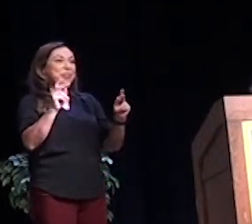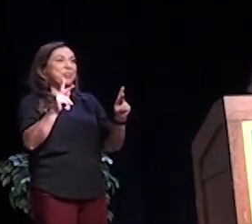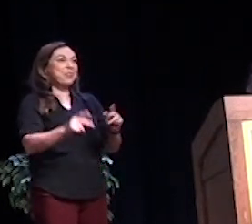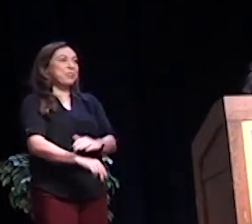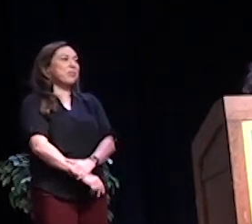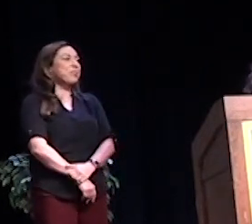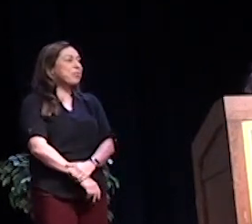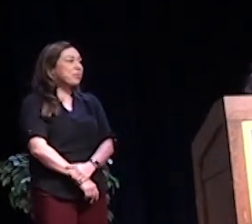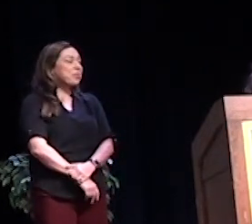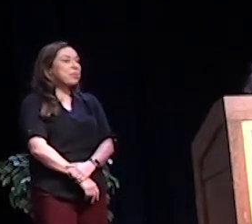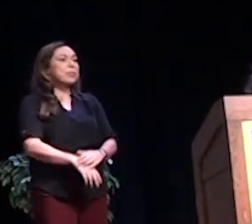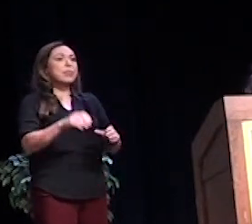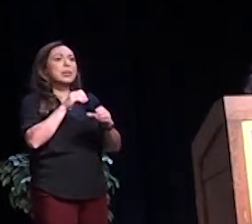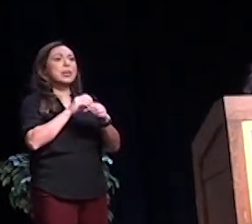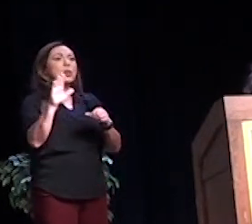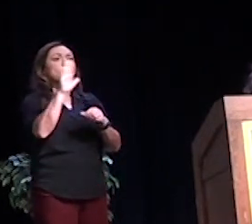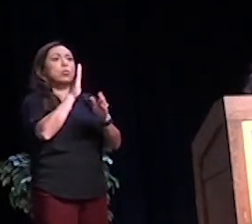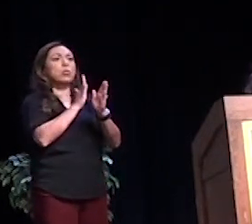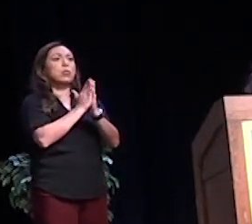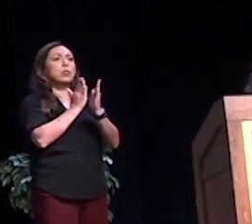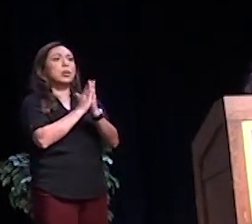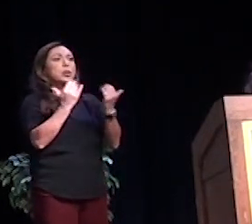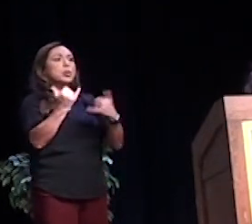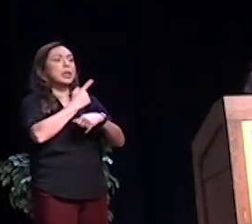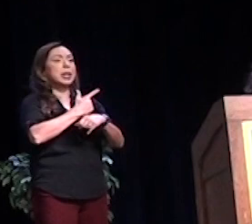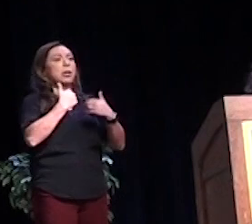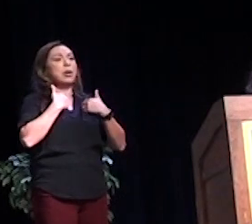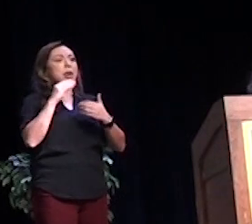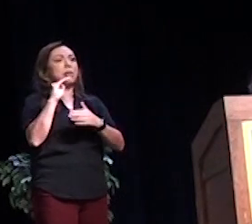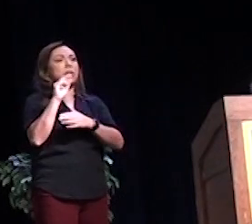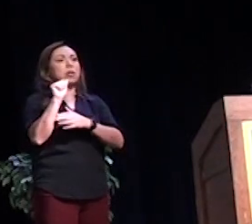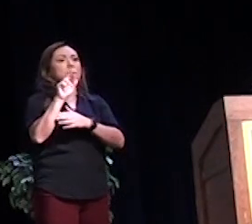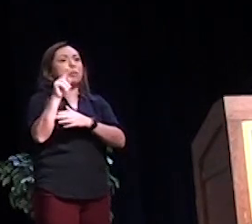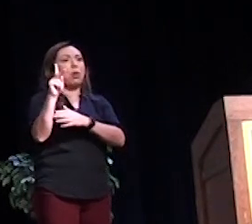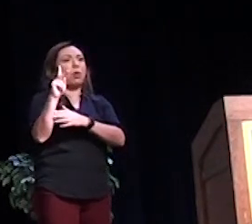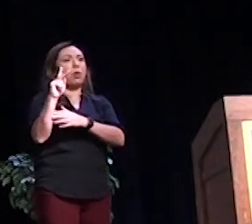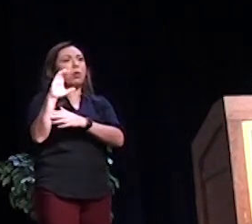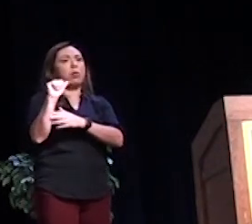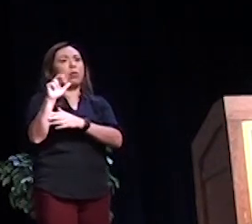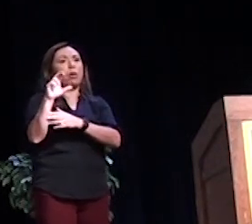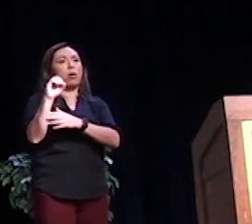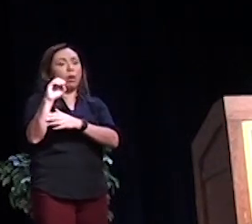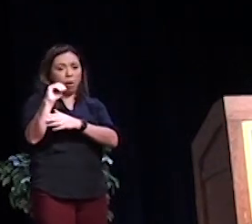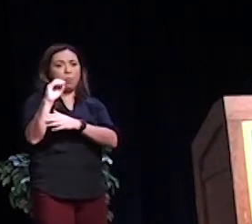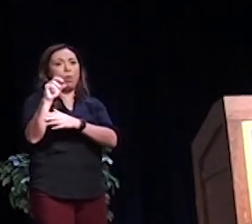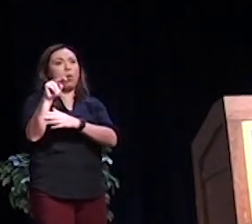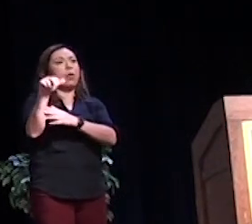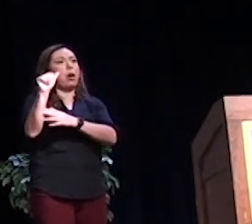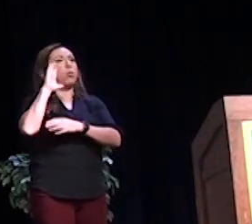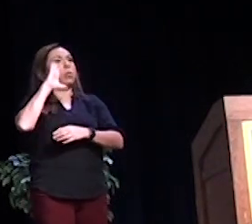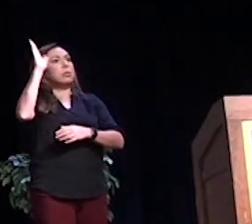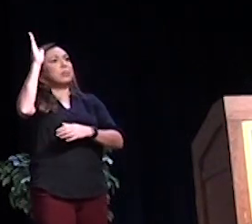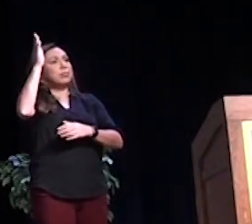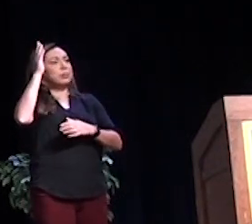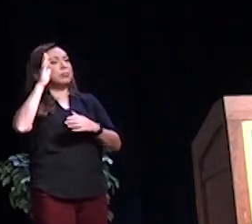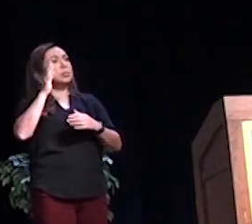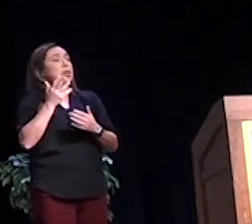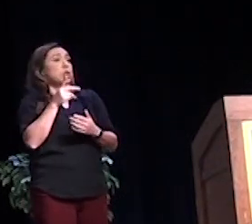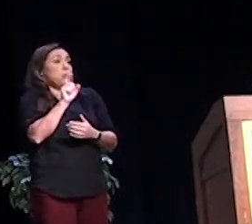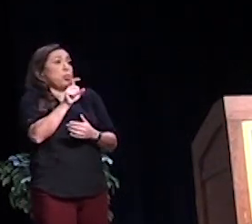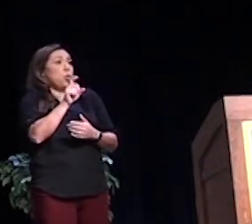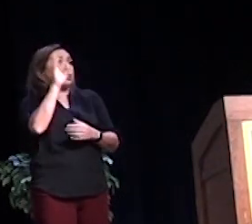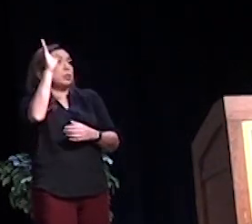Okay, in your programs for today, we had Mark Carmona speaking next. He is not able to be with us